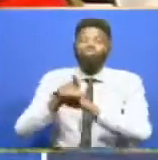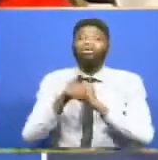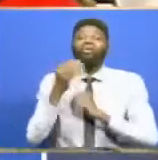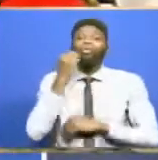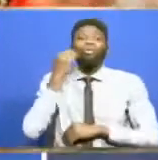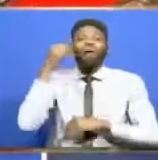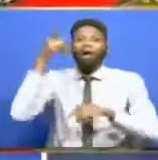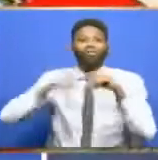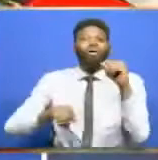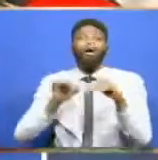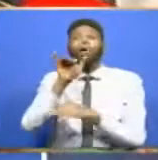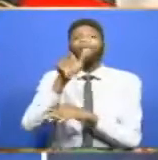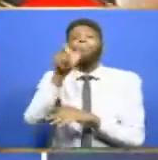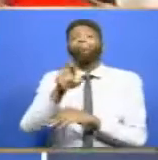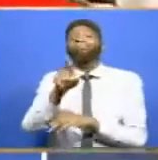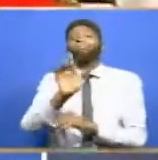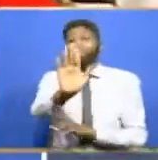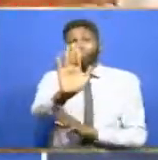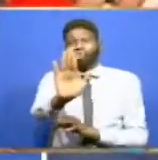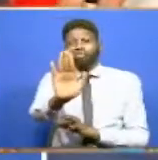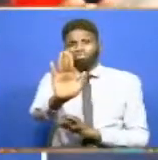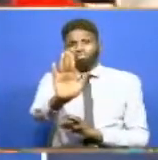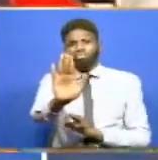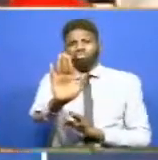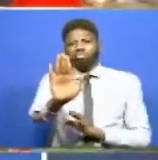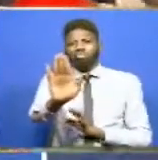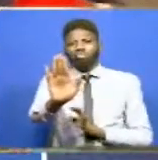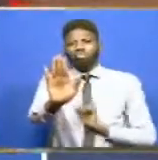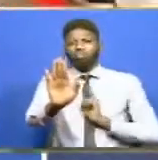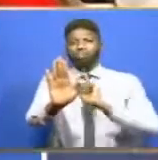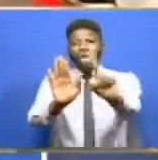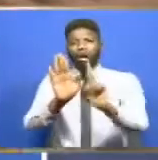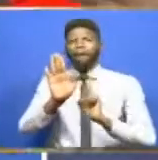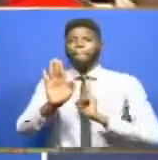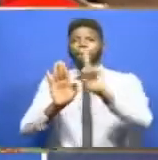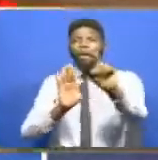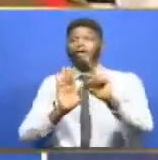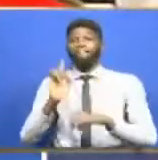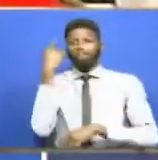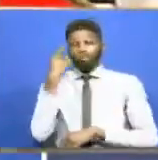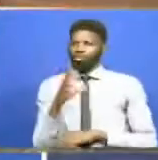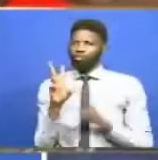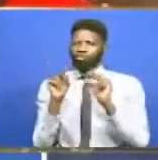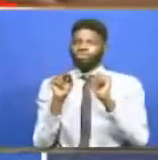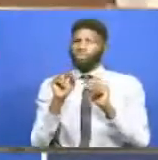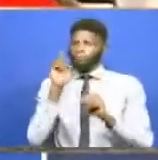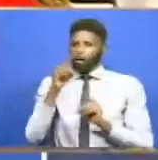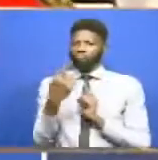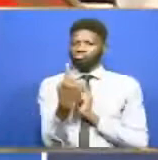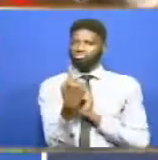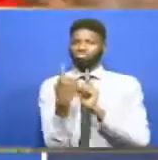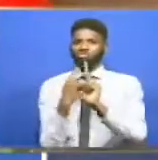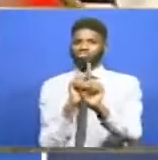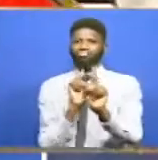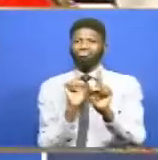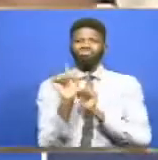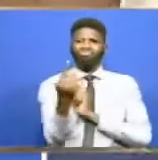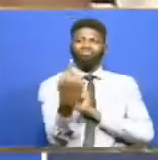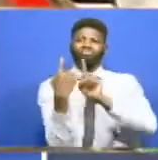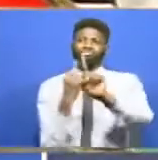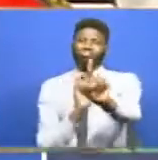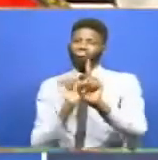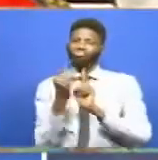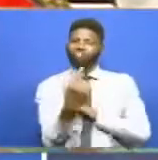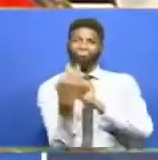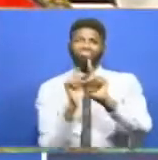to, you guys just stop there as these people pass. No, at one point we'll just have to be converging, have